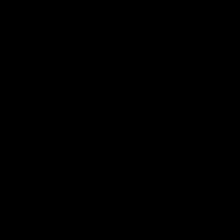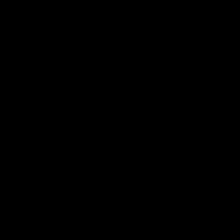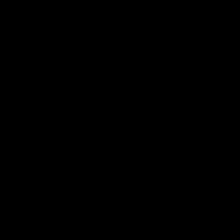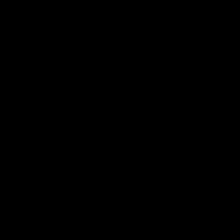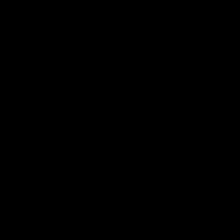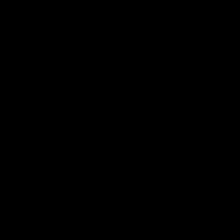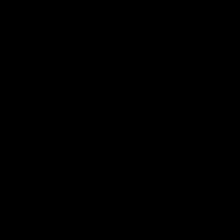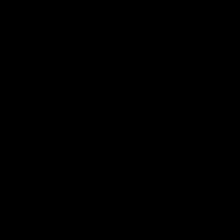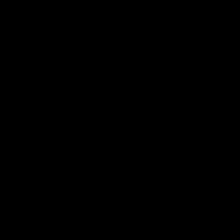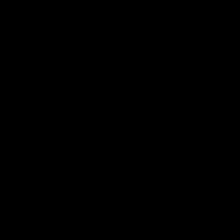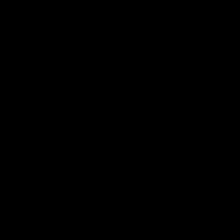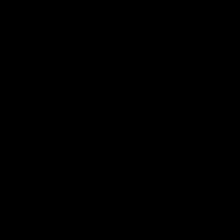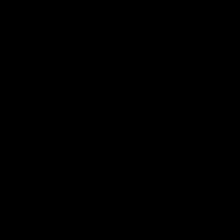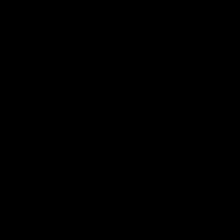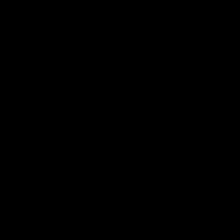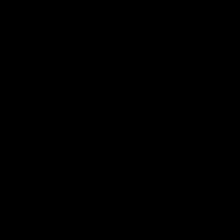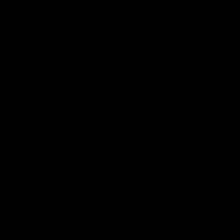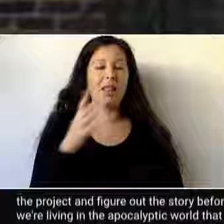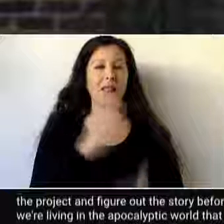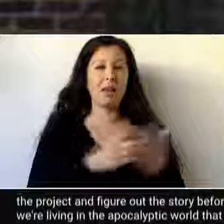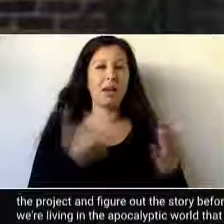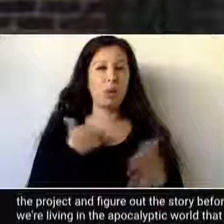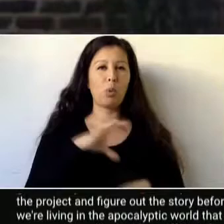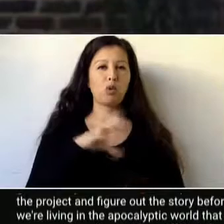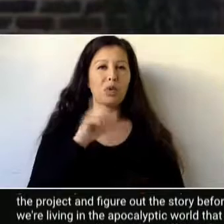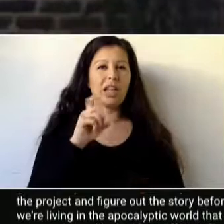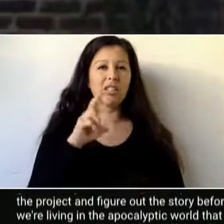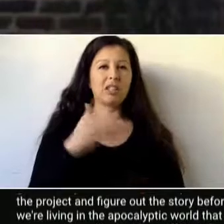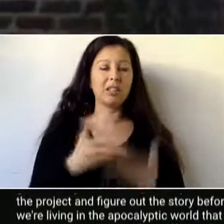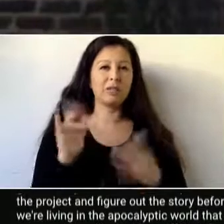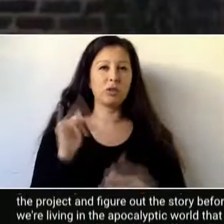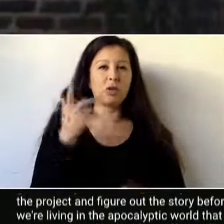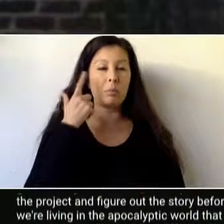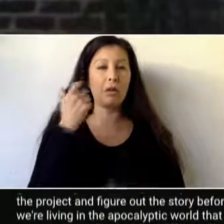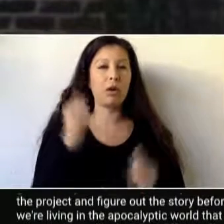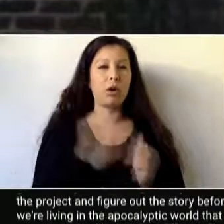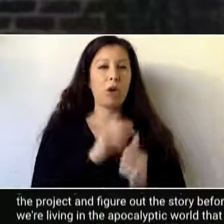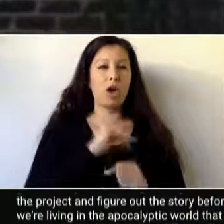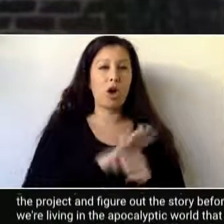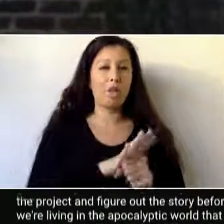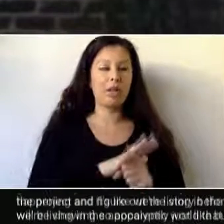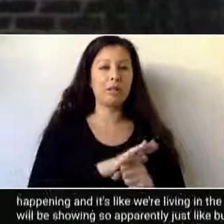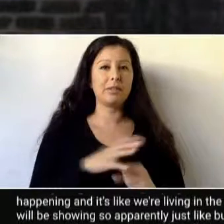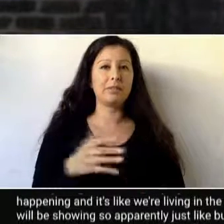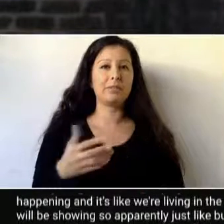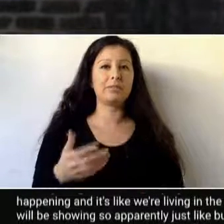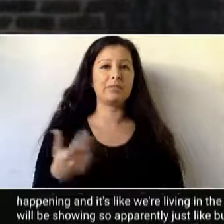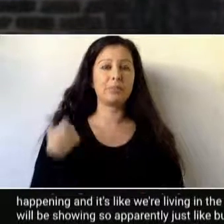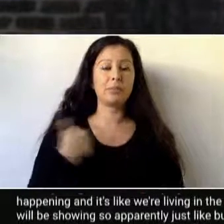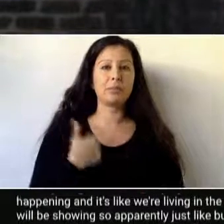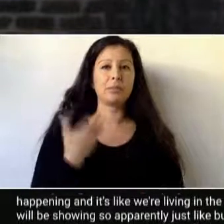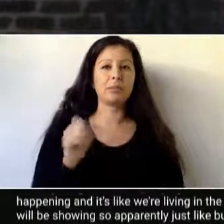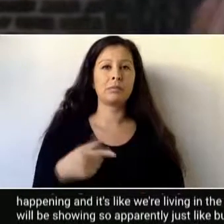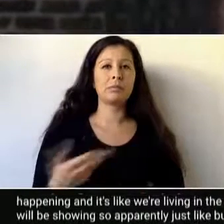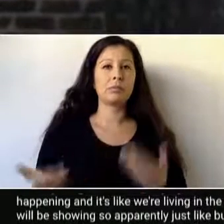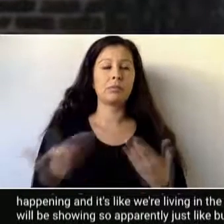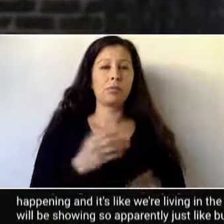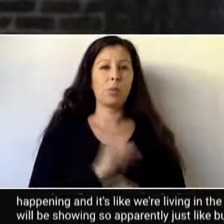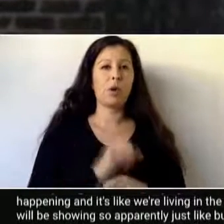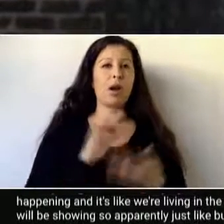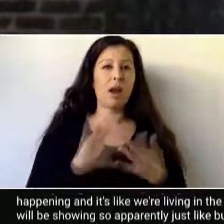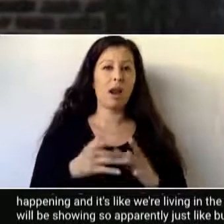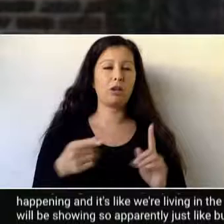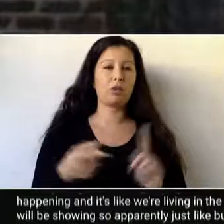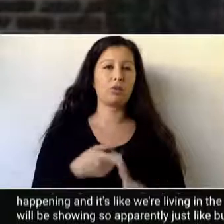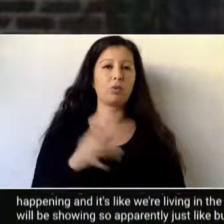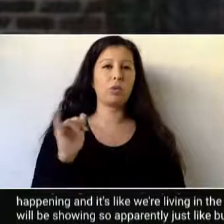like the sculptural element. And we're gonna do some XR stuff too, just because like with COVID, we want to be able to bring some of the work online